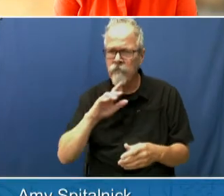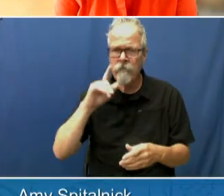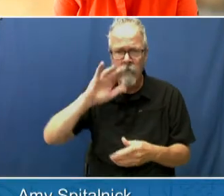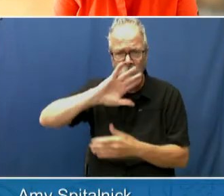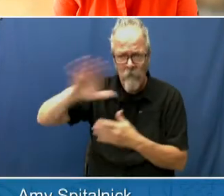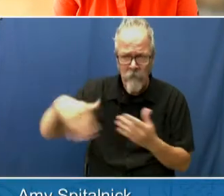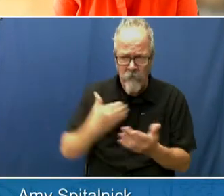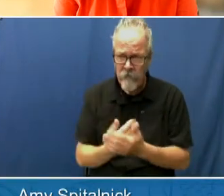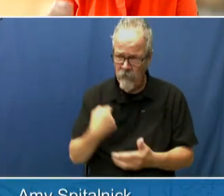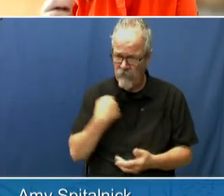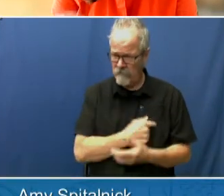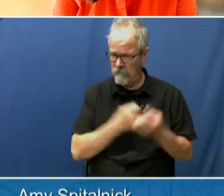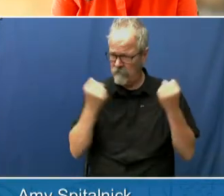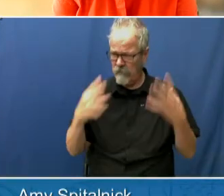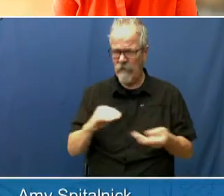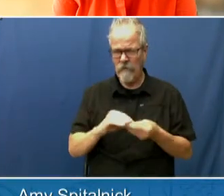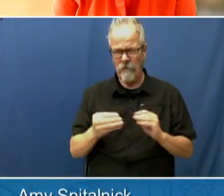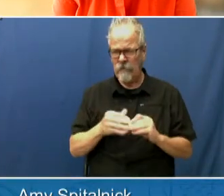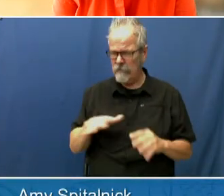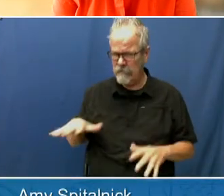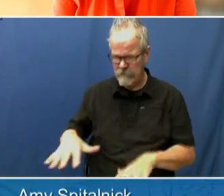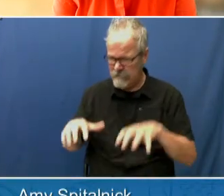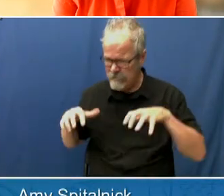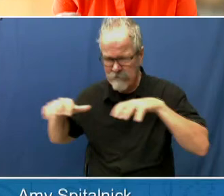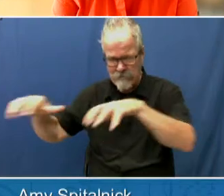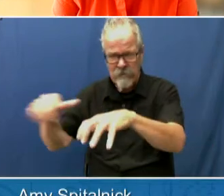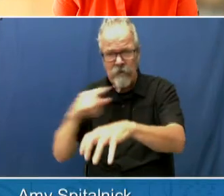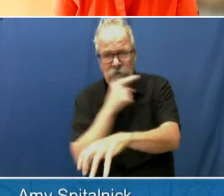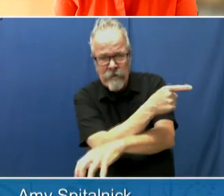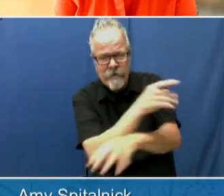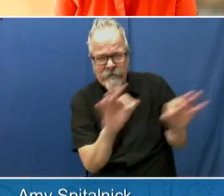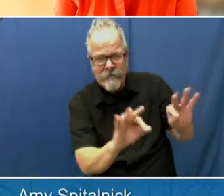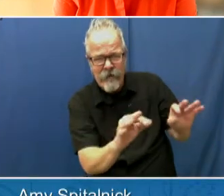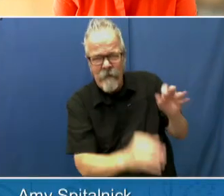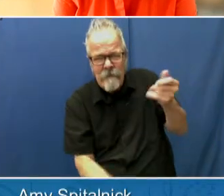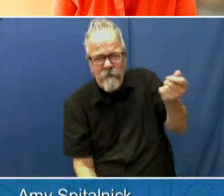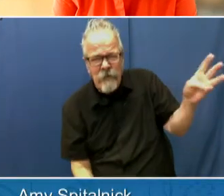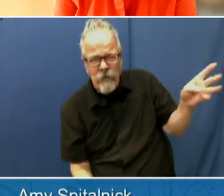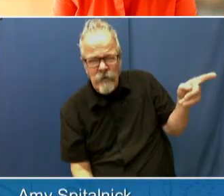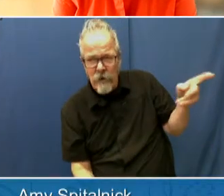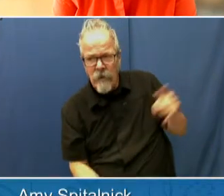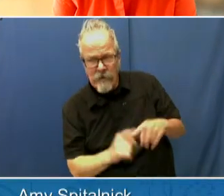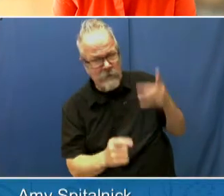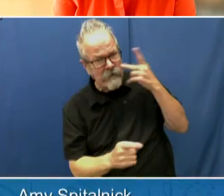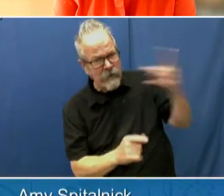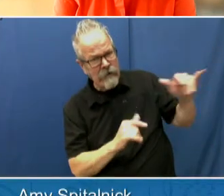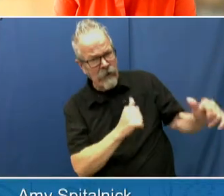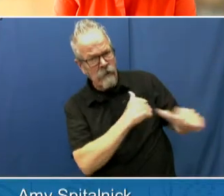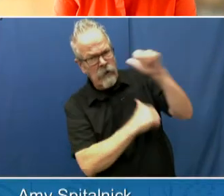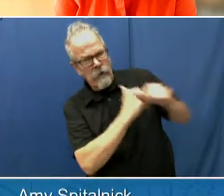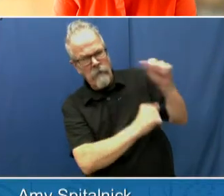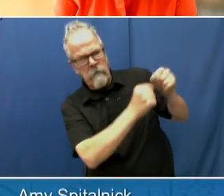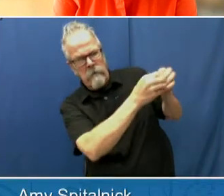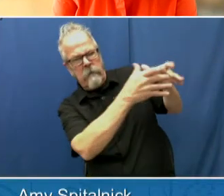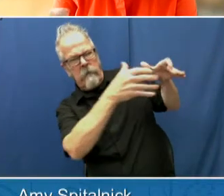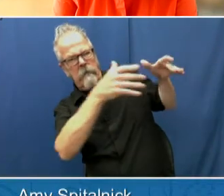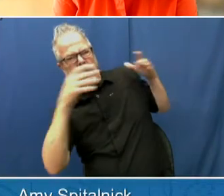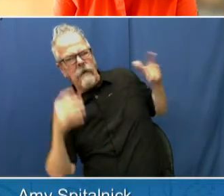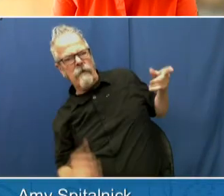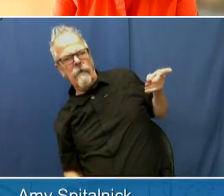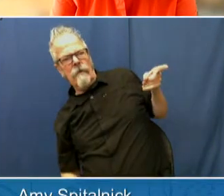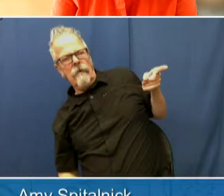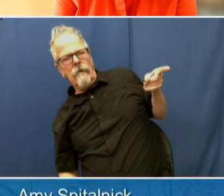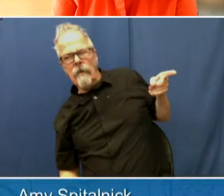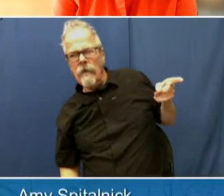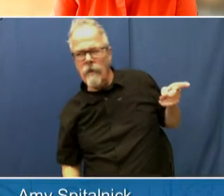today, but we need to be clear-eyed about the threat. We need to ensure that there's real accountability after so many years of so little. We must